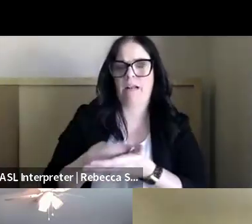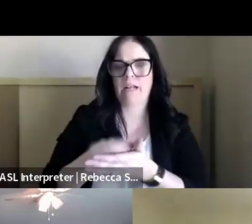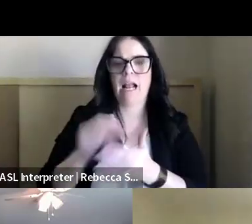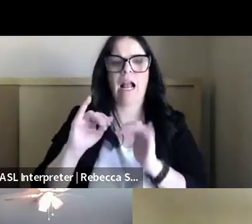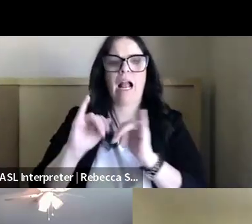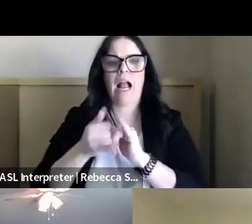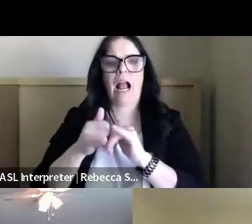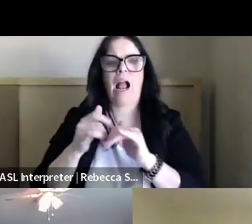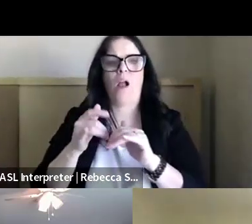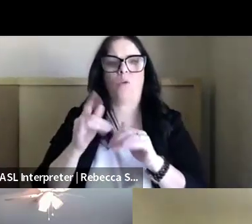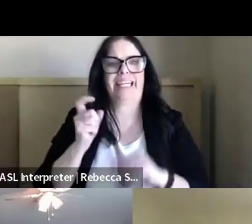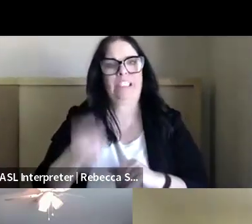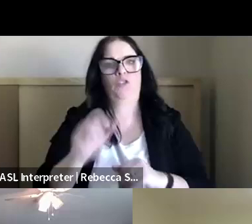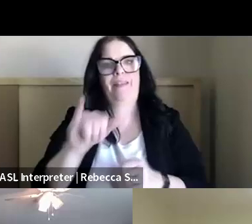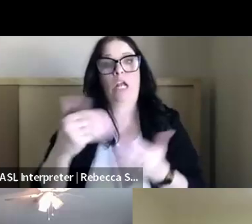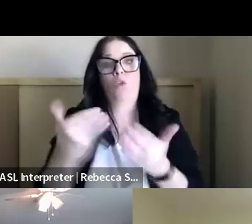new Part B award.